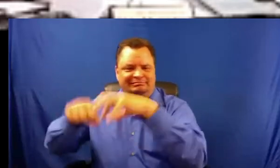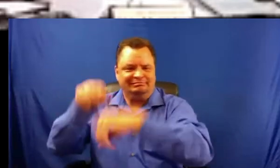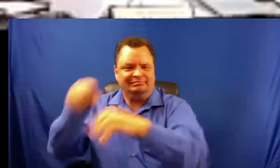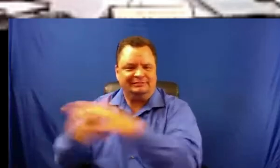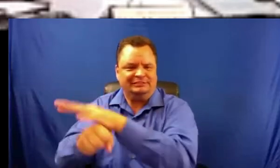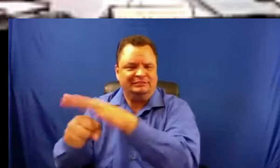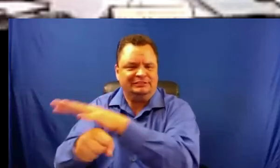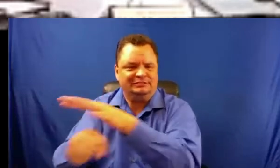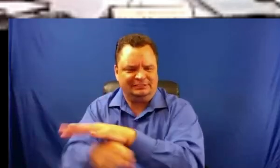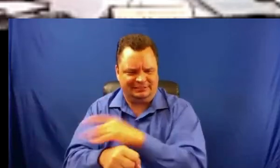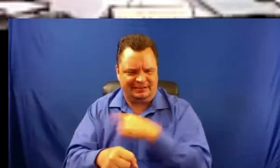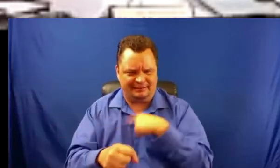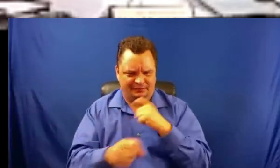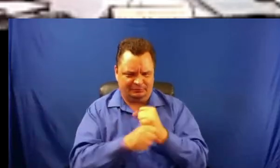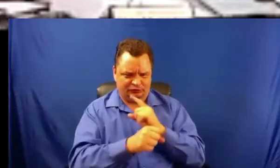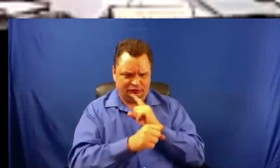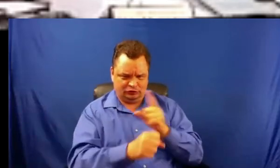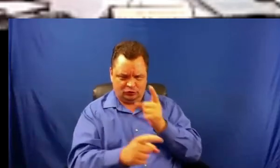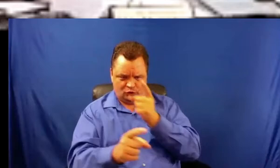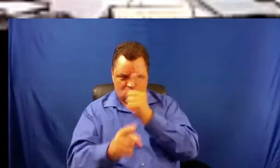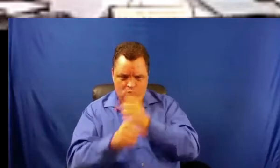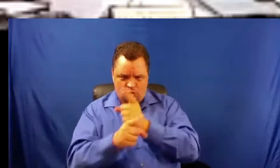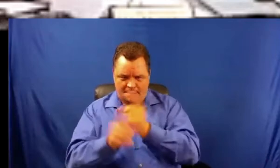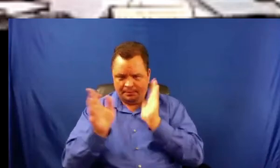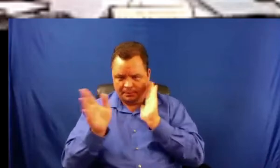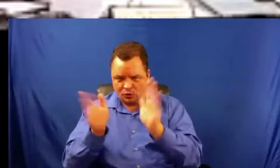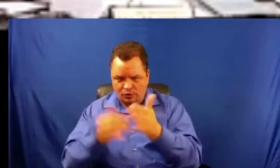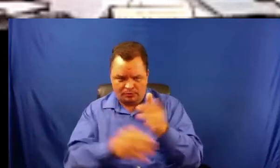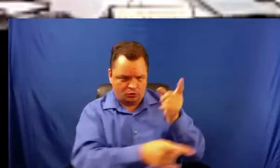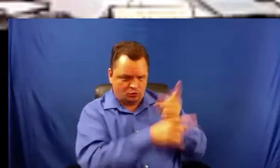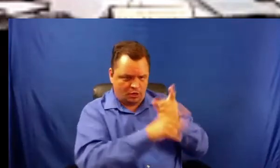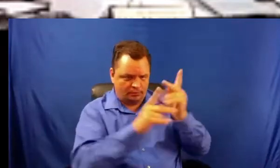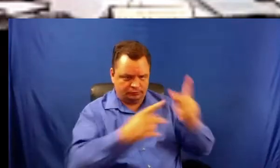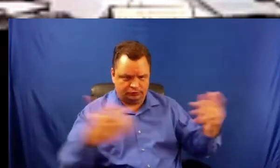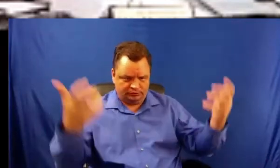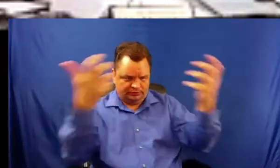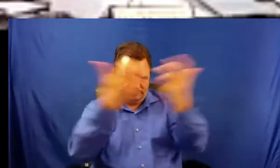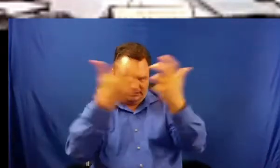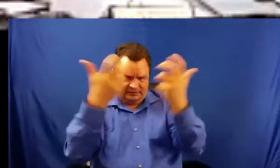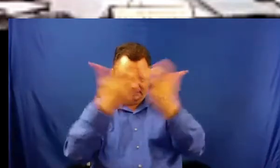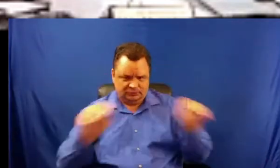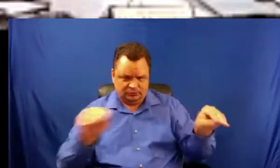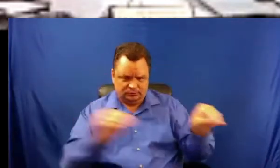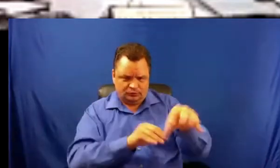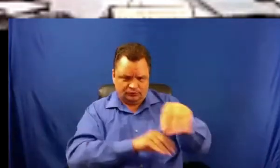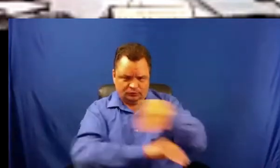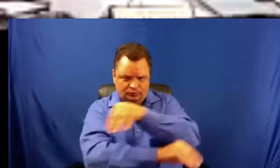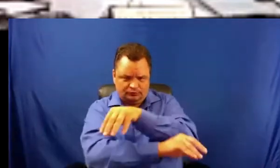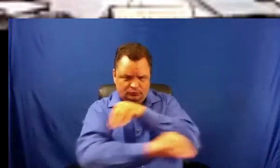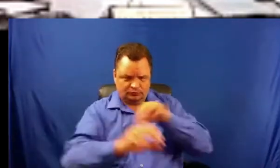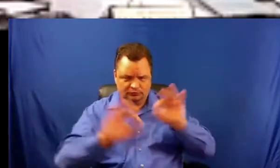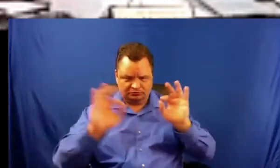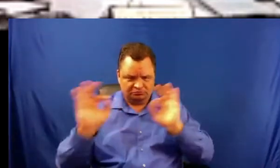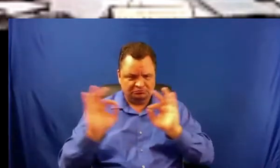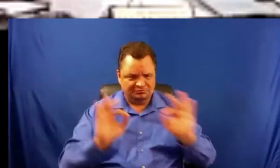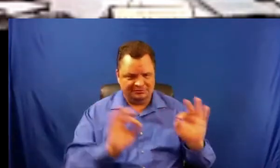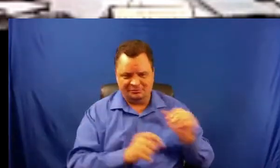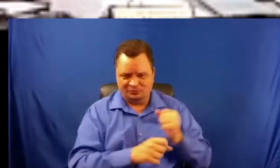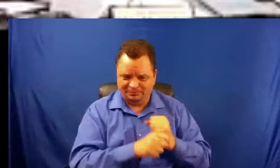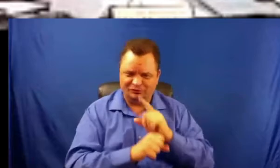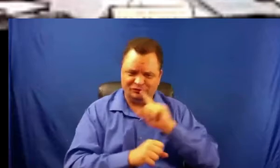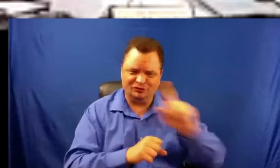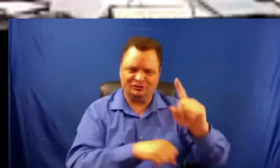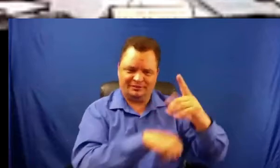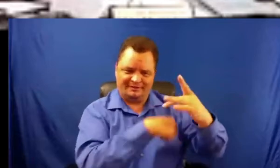services. So it may not be a traditional ICU bed, but bringing those ICU services to the beds that are available. And then making sure